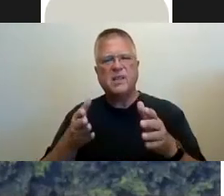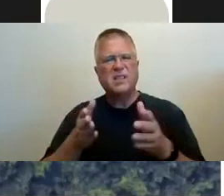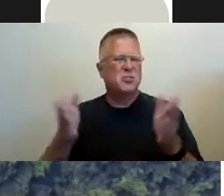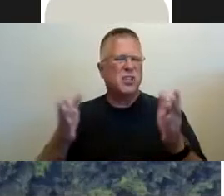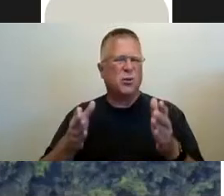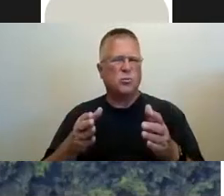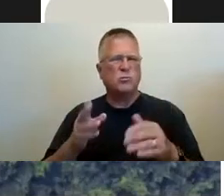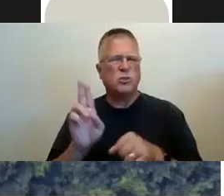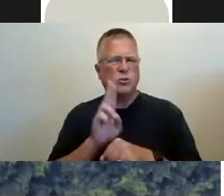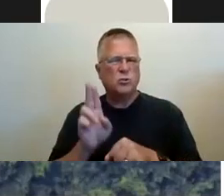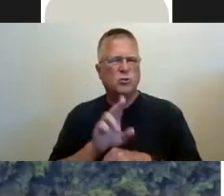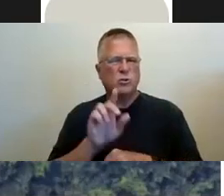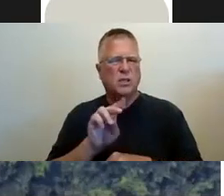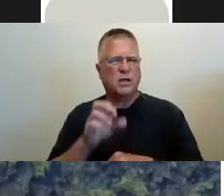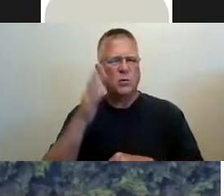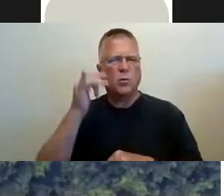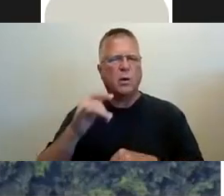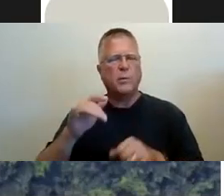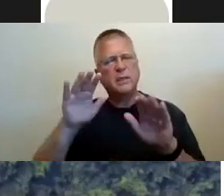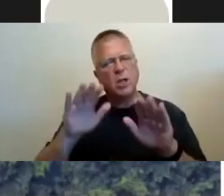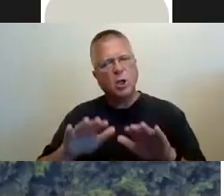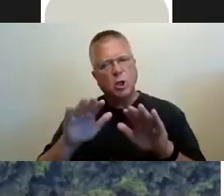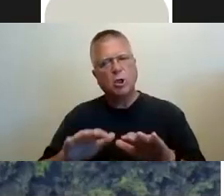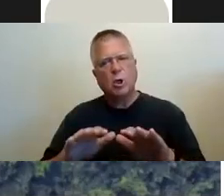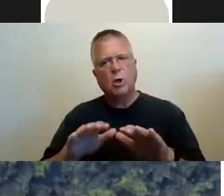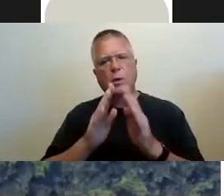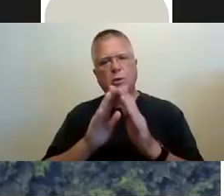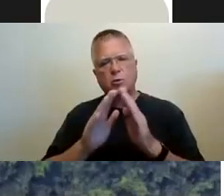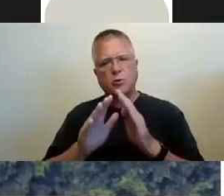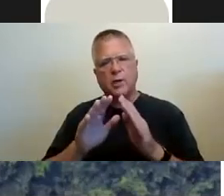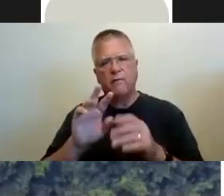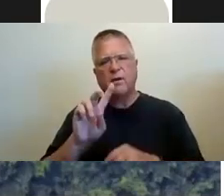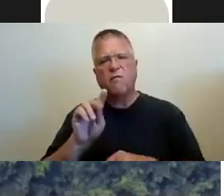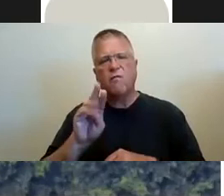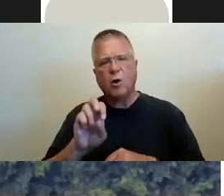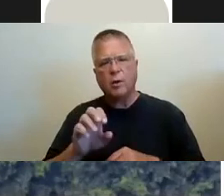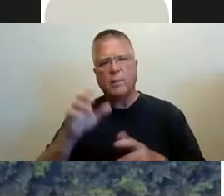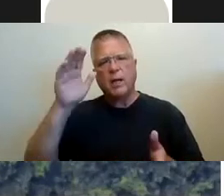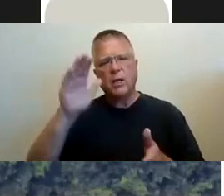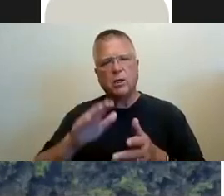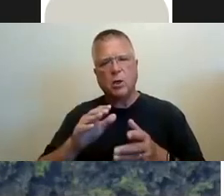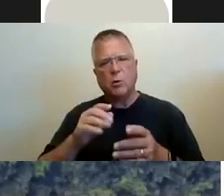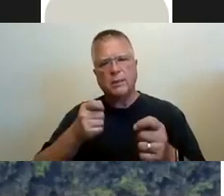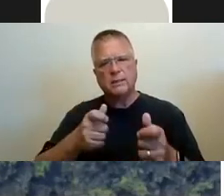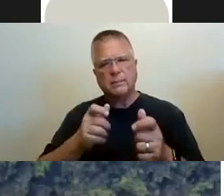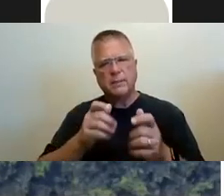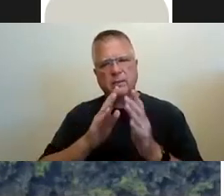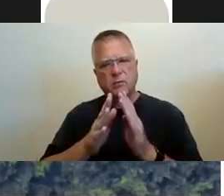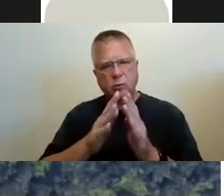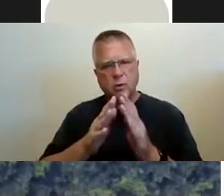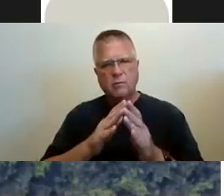why we need to lower the traffic volumes, lower the traffic speeds. There would be a bike lane,